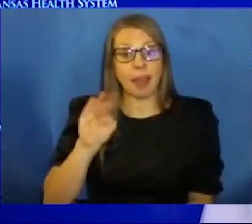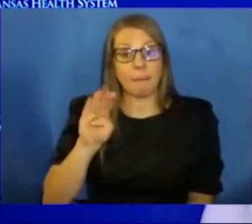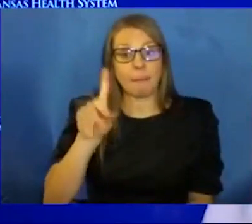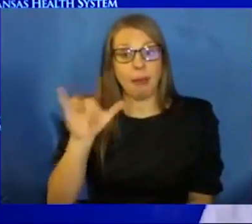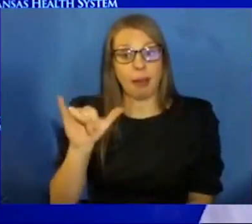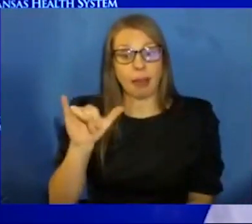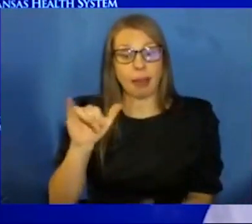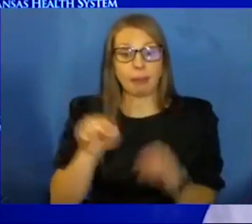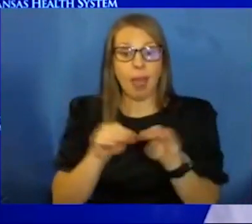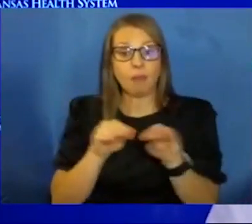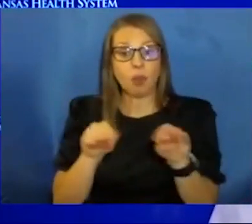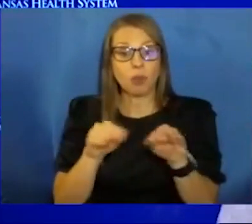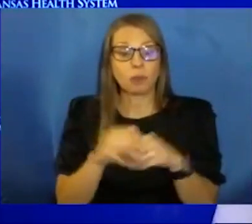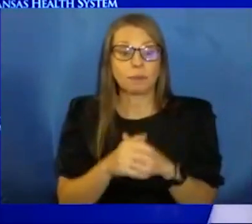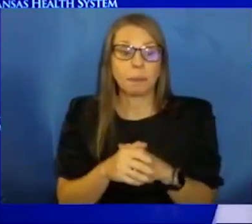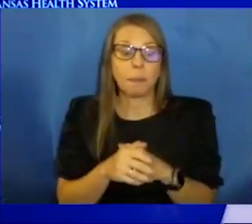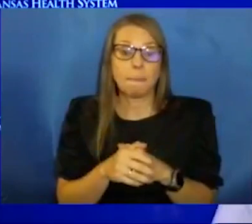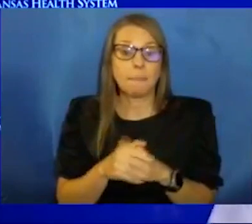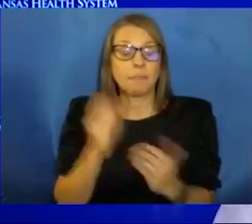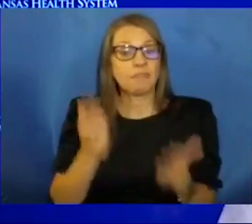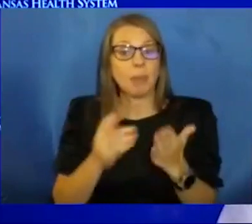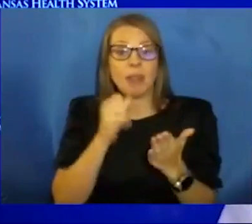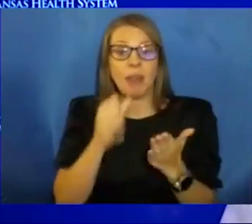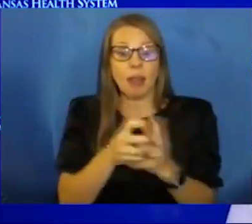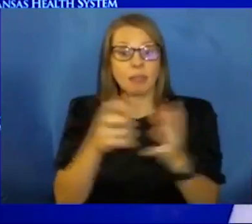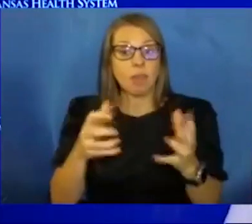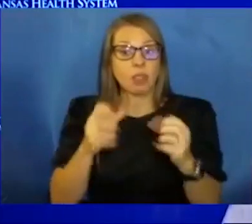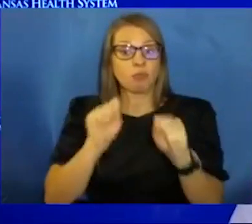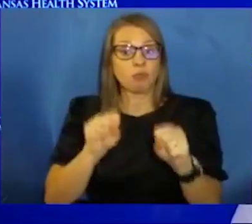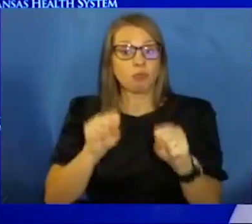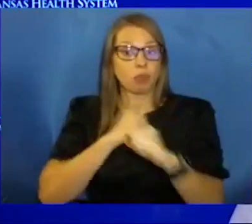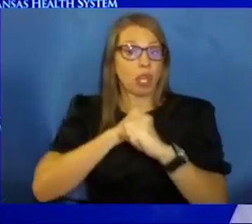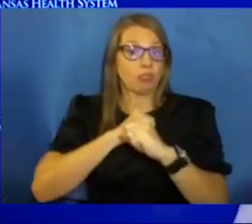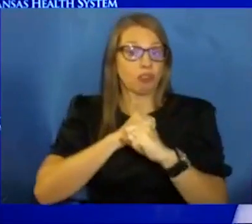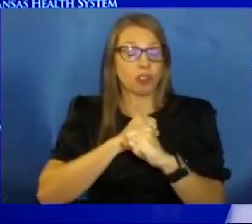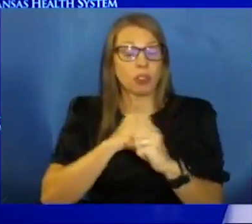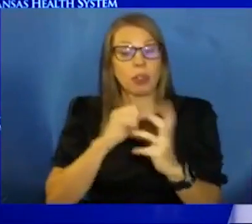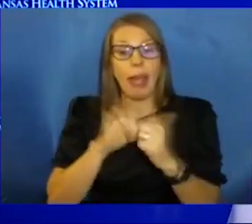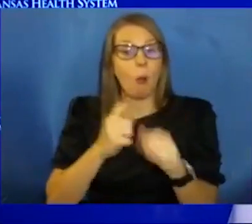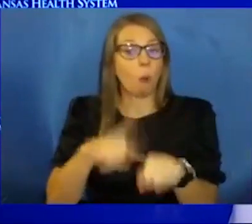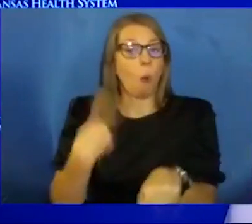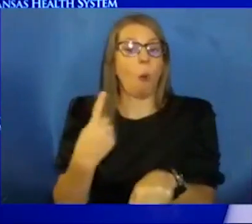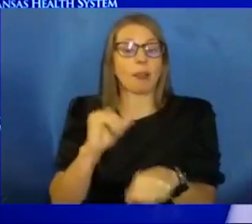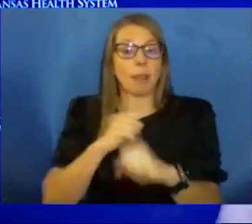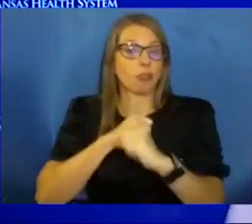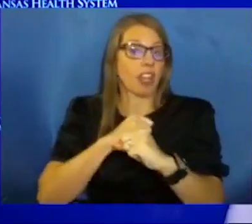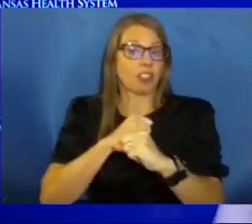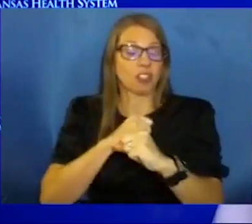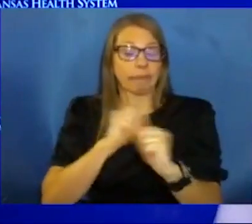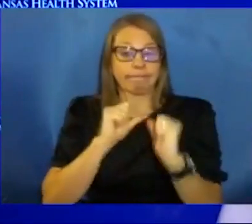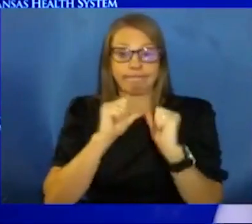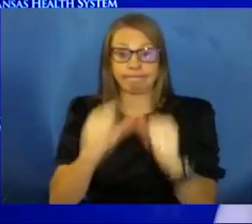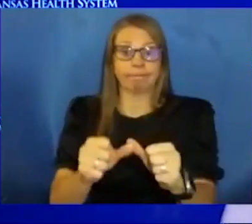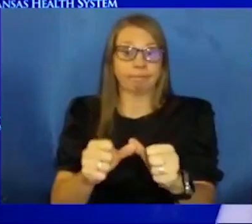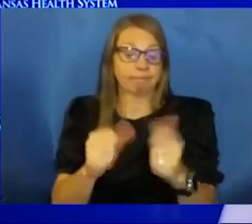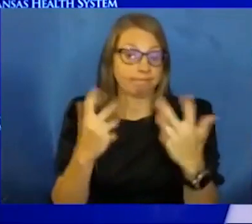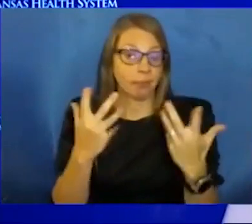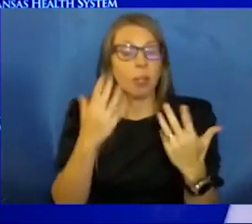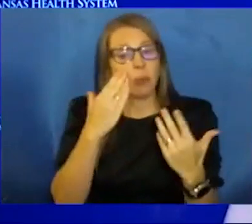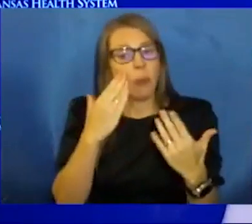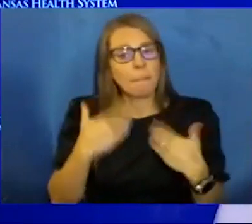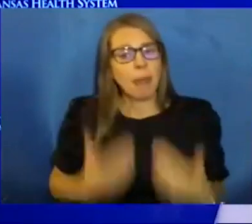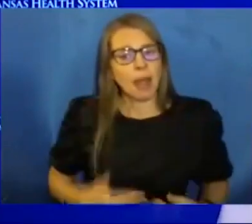more mild disease compared to those who had more severe disease may have, you know, decreased